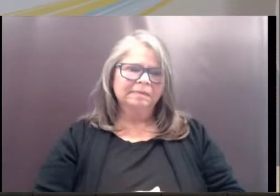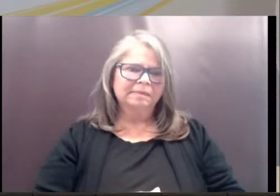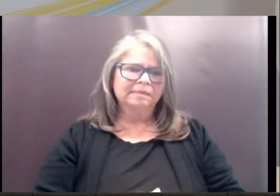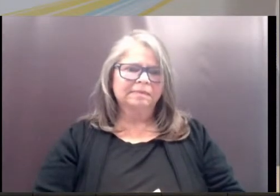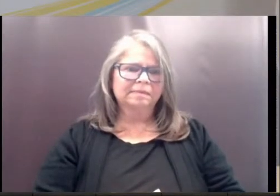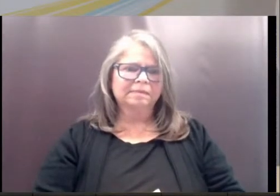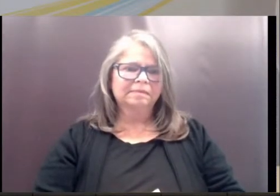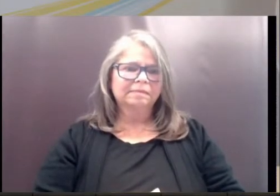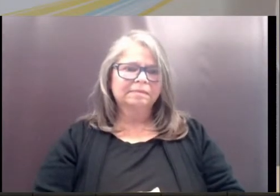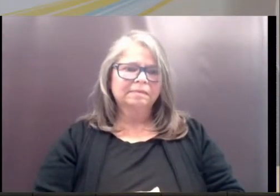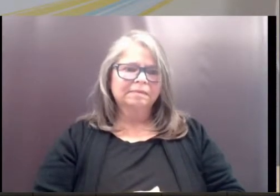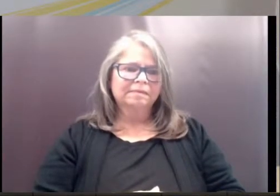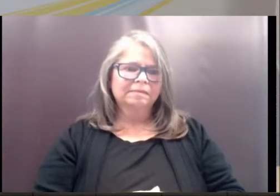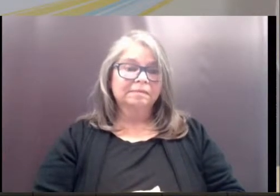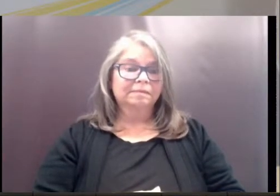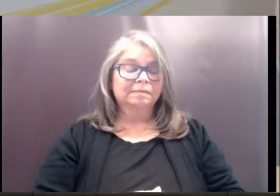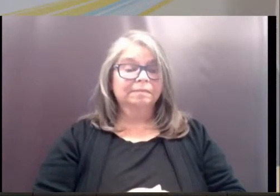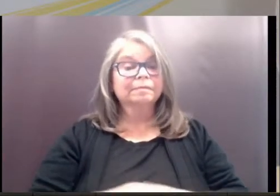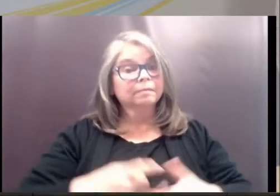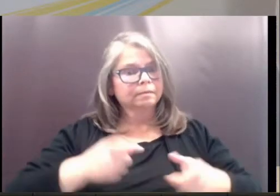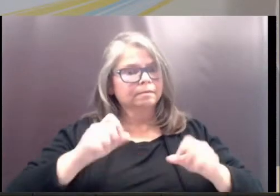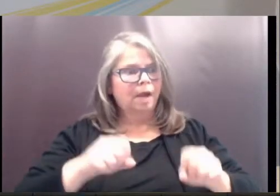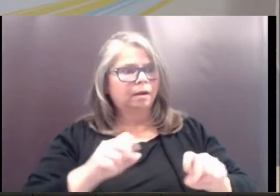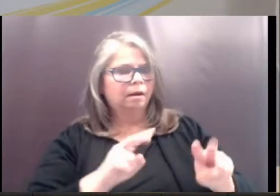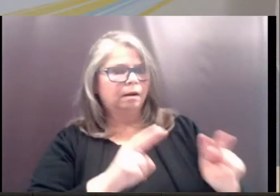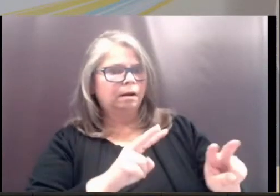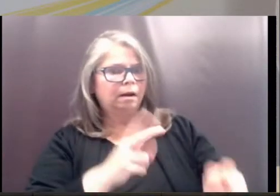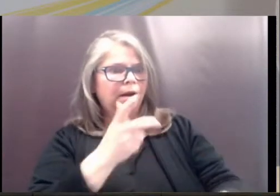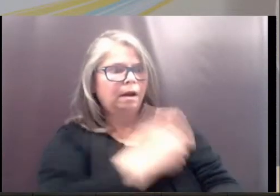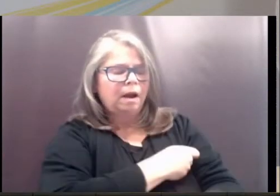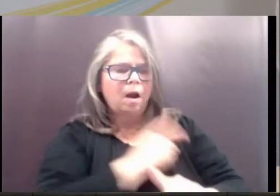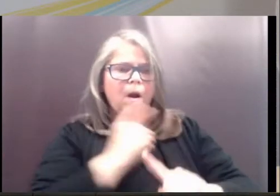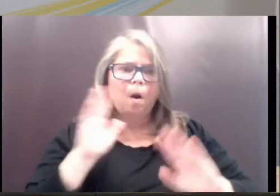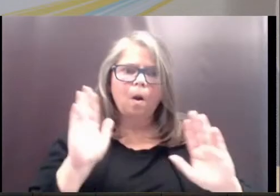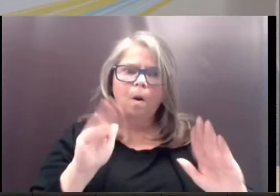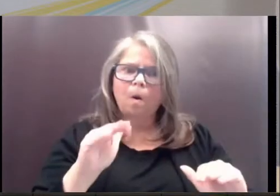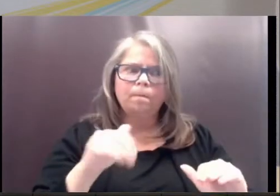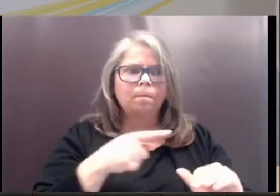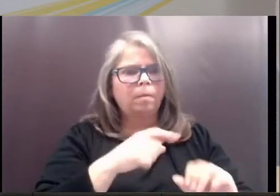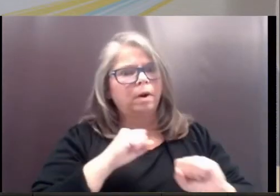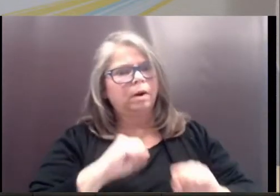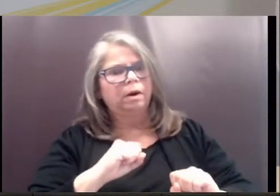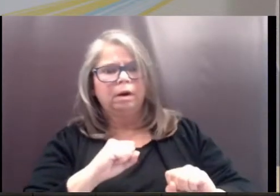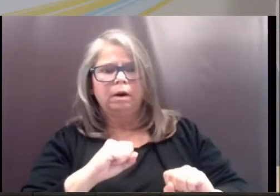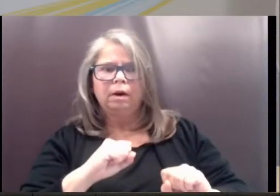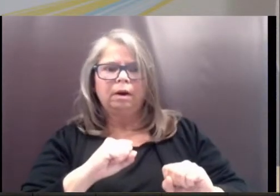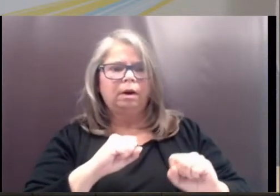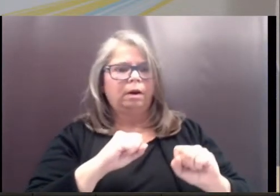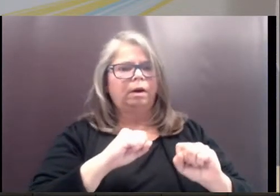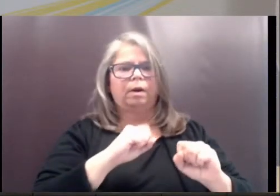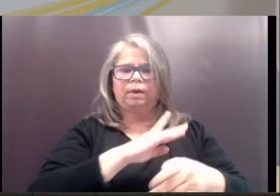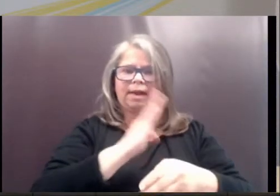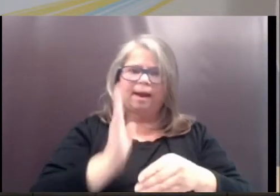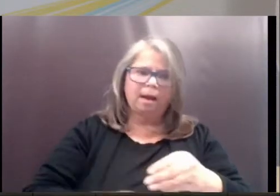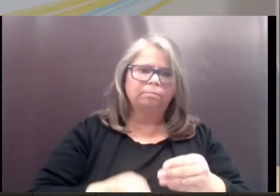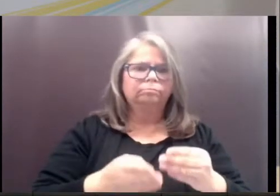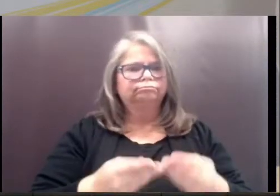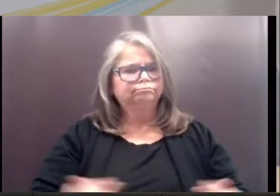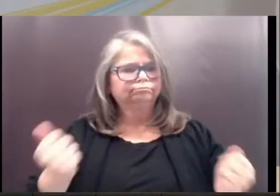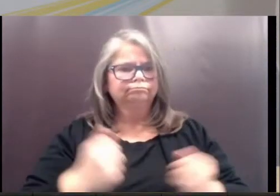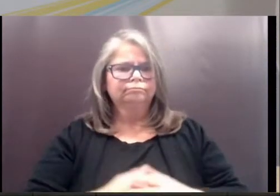soon signals hope. There may be an end in sight. But we cannot let our guard down against